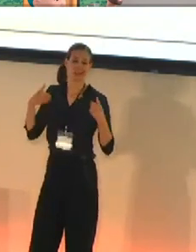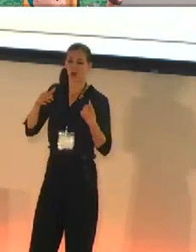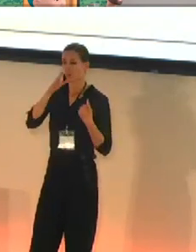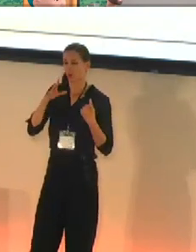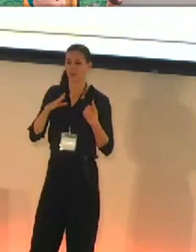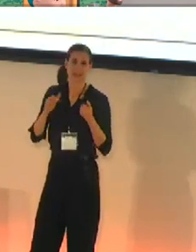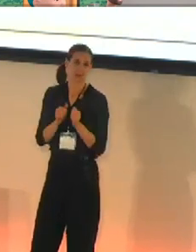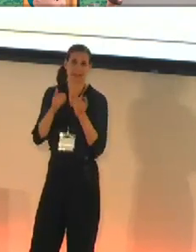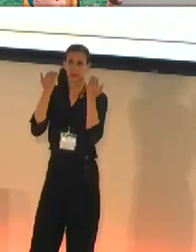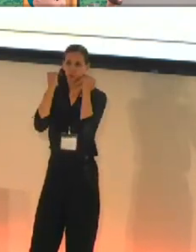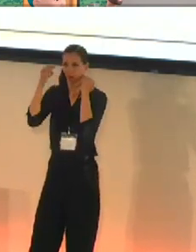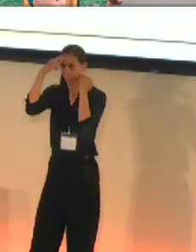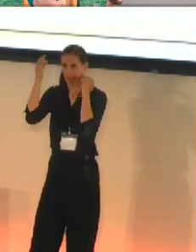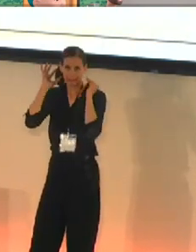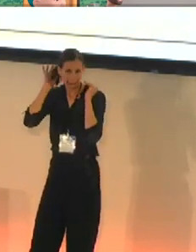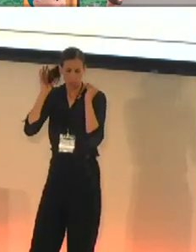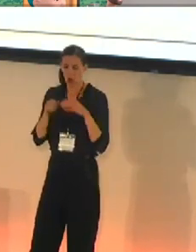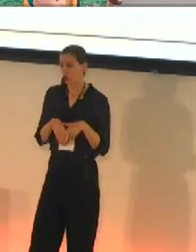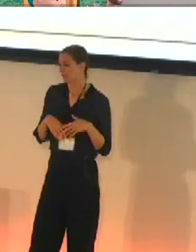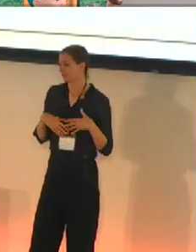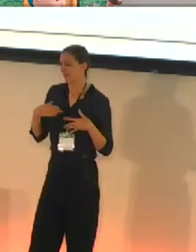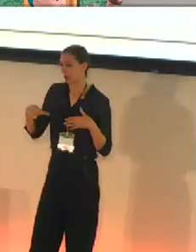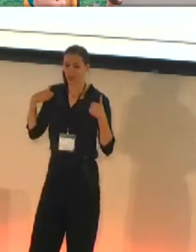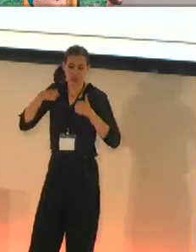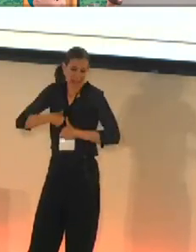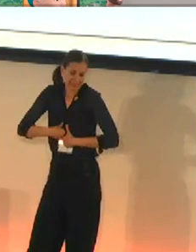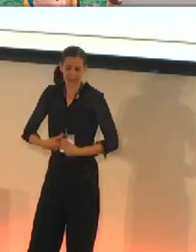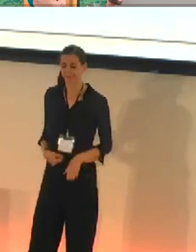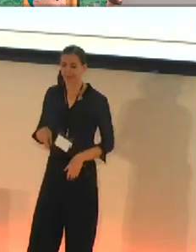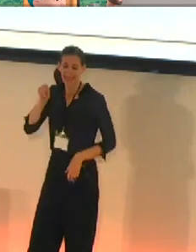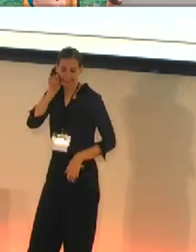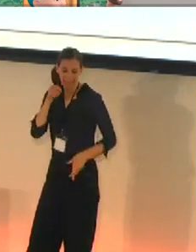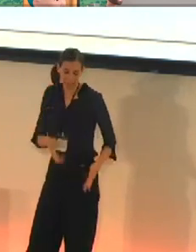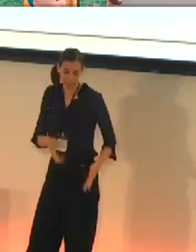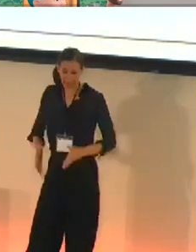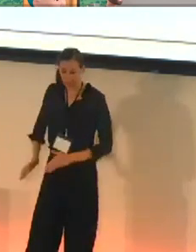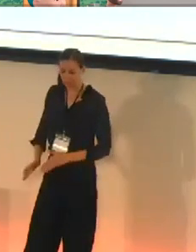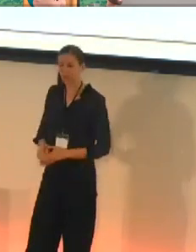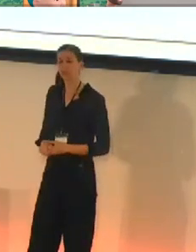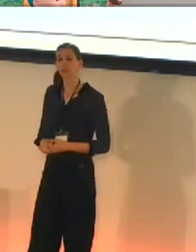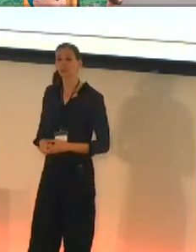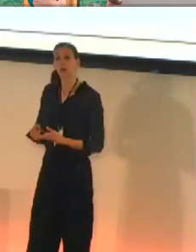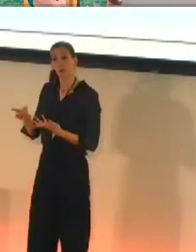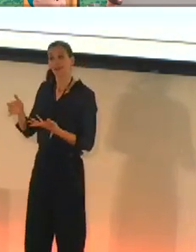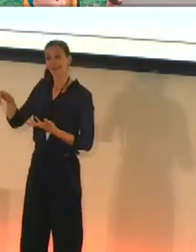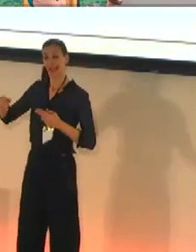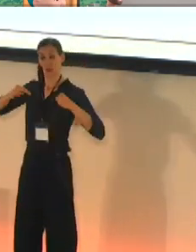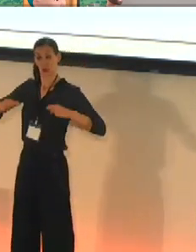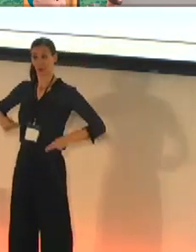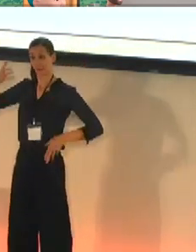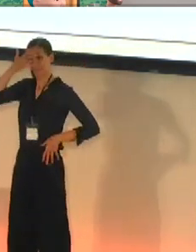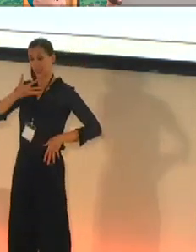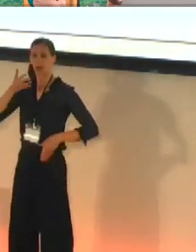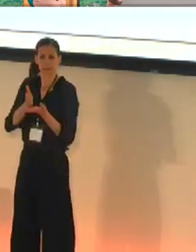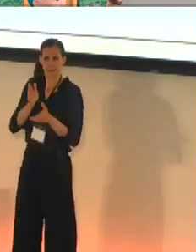average clothes, purple jacket, tan pants. Now, this human appearance, some of our participants really liked it. They liked having the